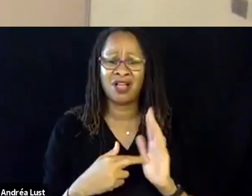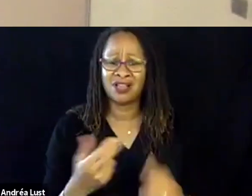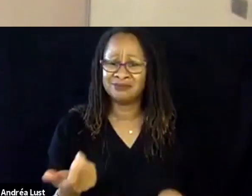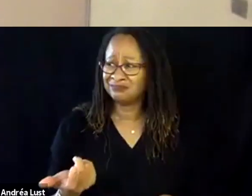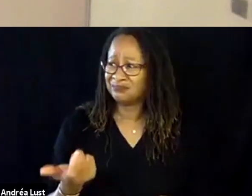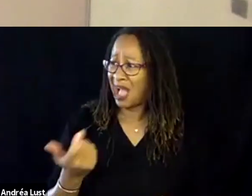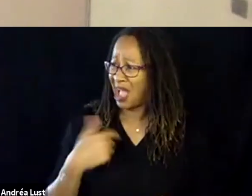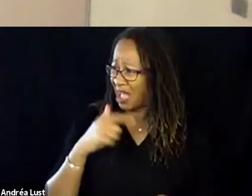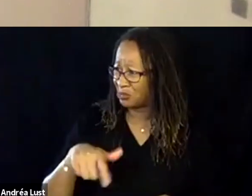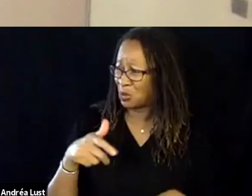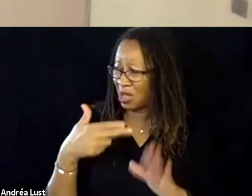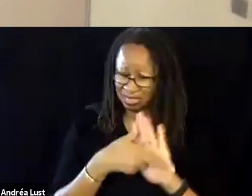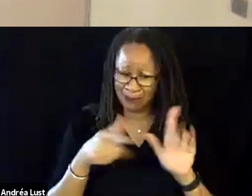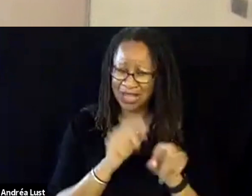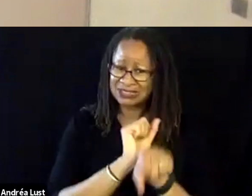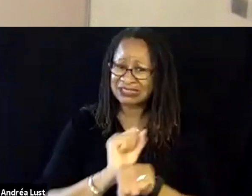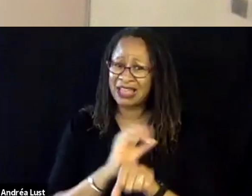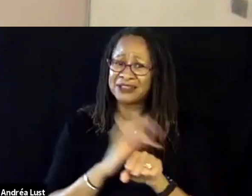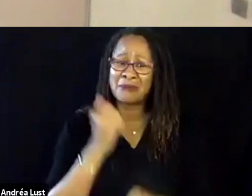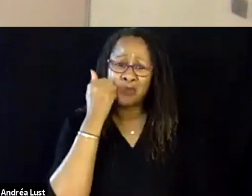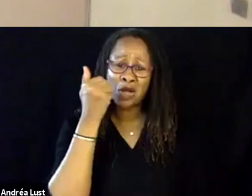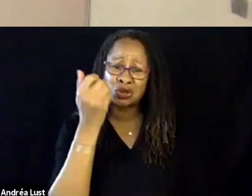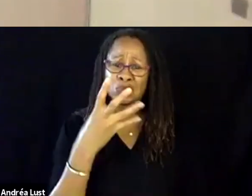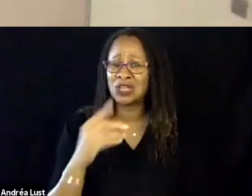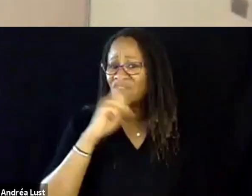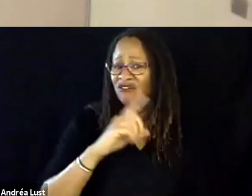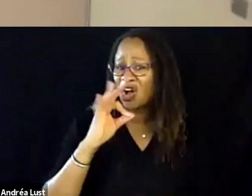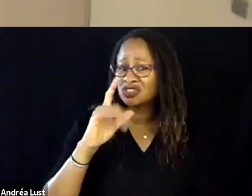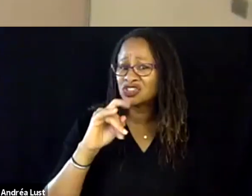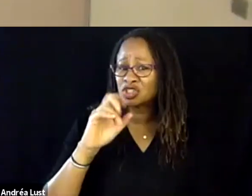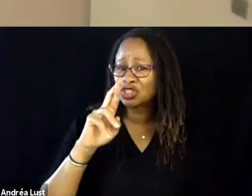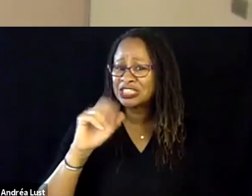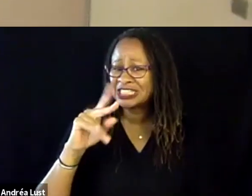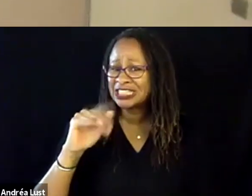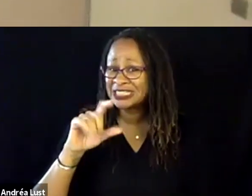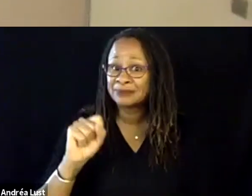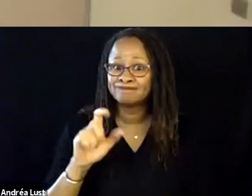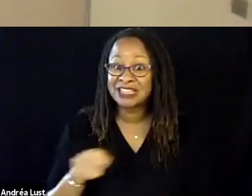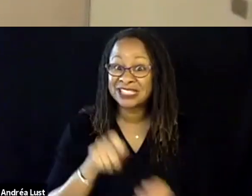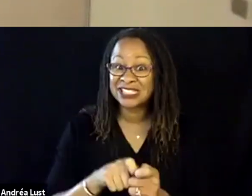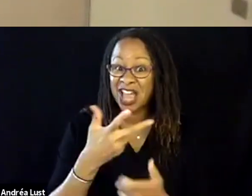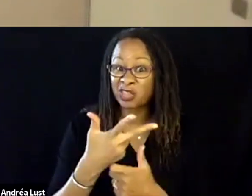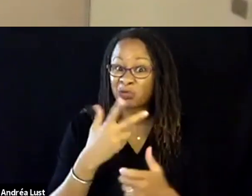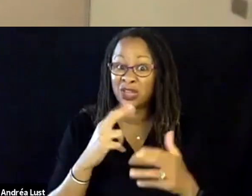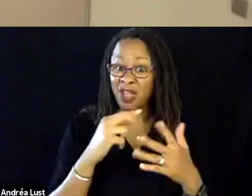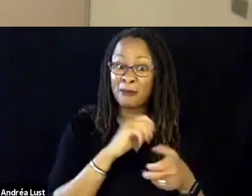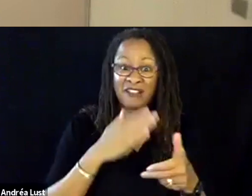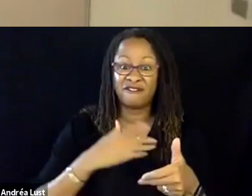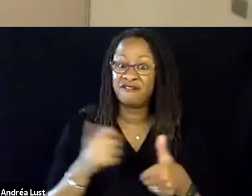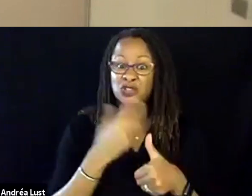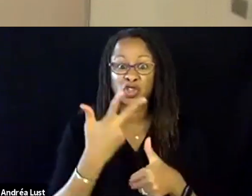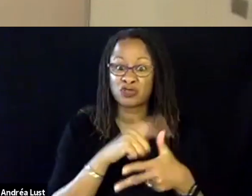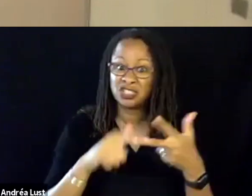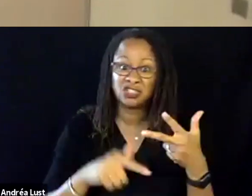and slaves? And that's exact, and prostitutes. Those are exact 3 first roles that I played coming into this business. There were no